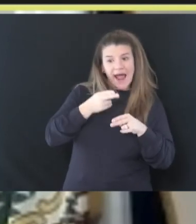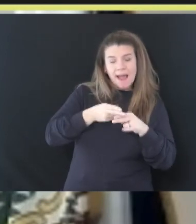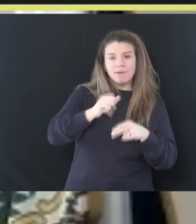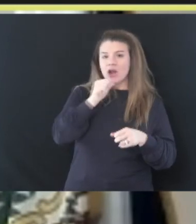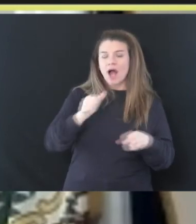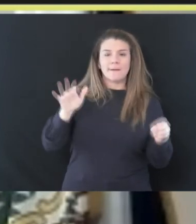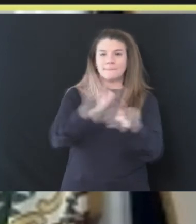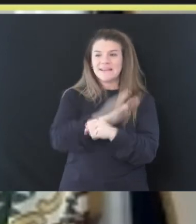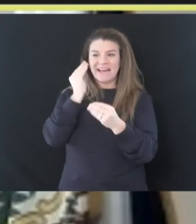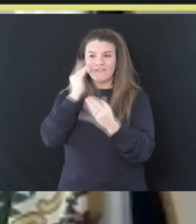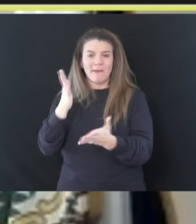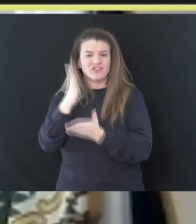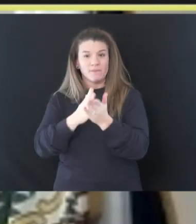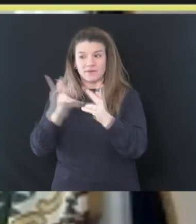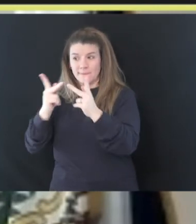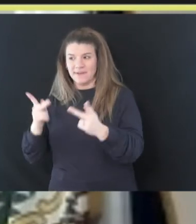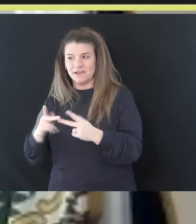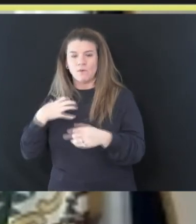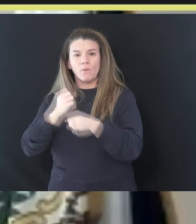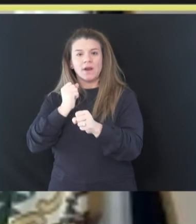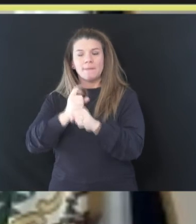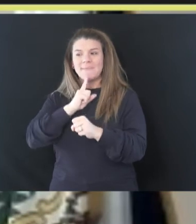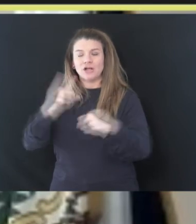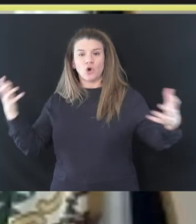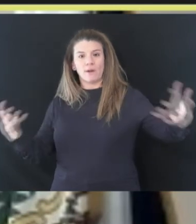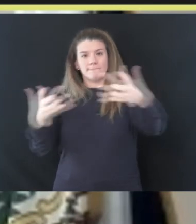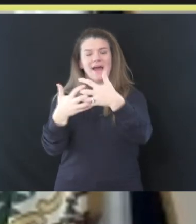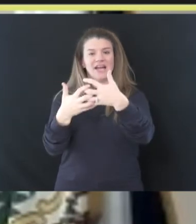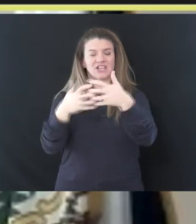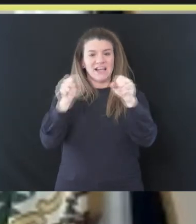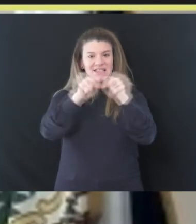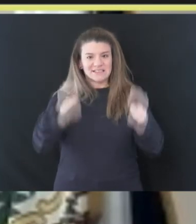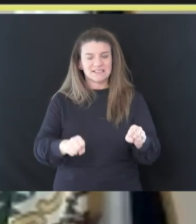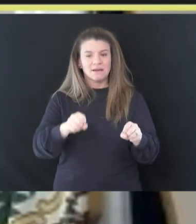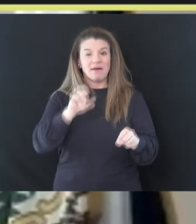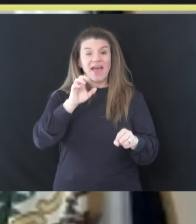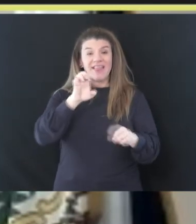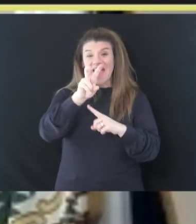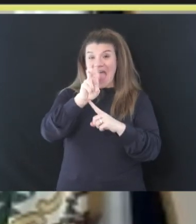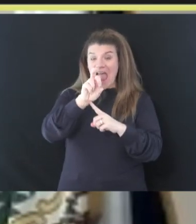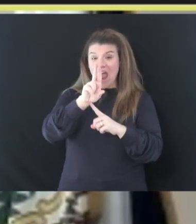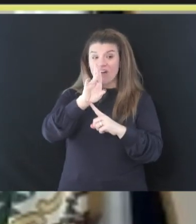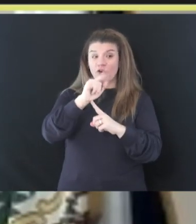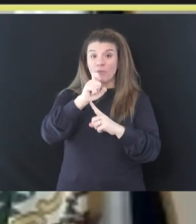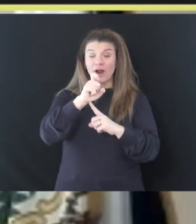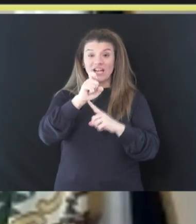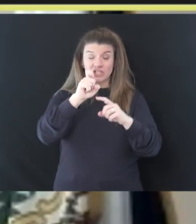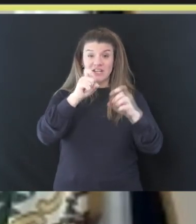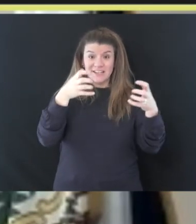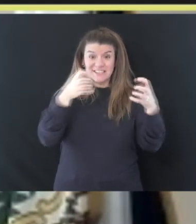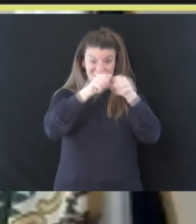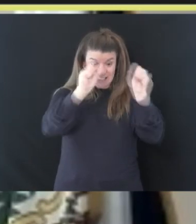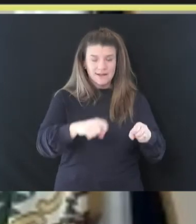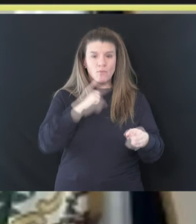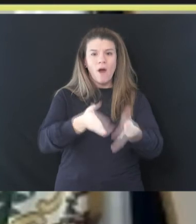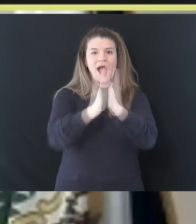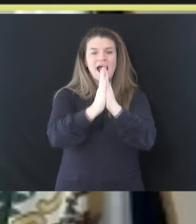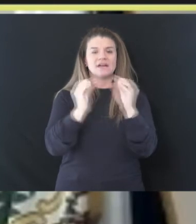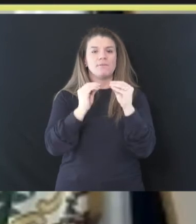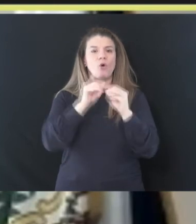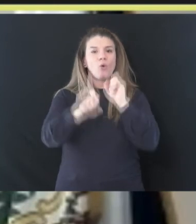sure we match those names into Everbridge, which will ask you for more information with those lists at the local level, so you do not lose